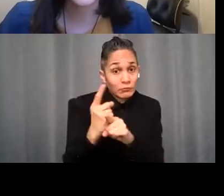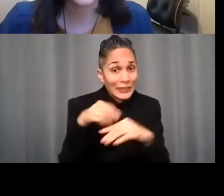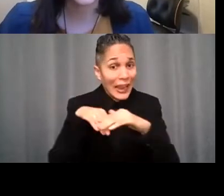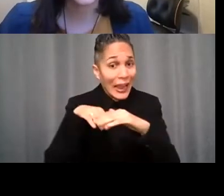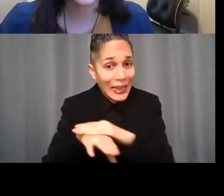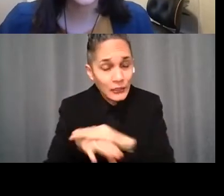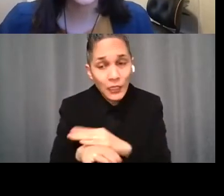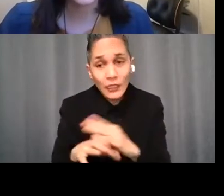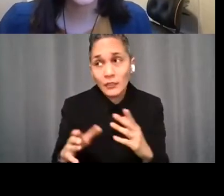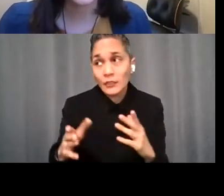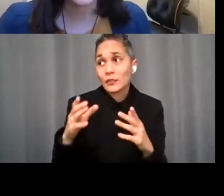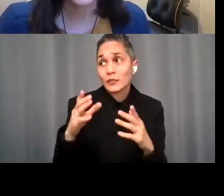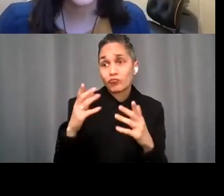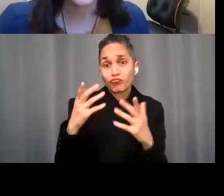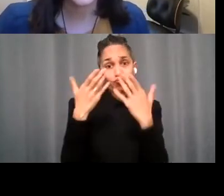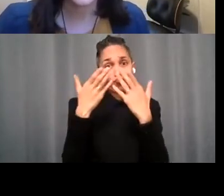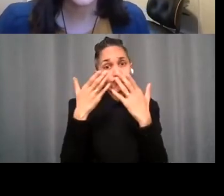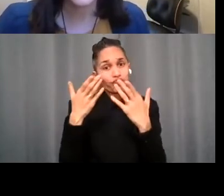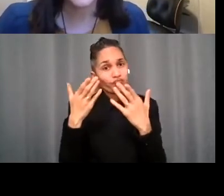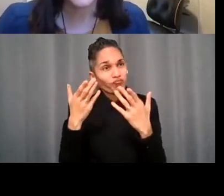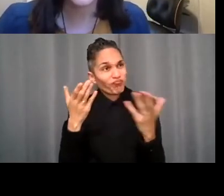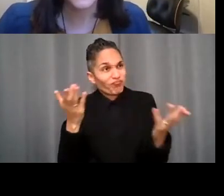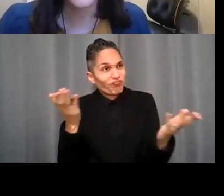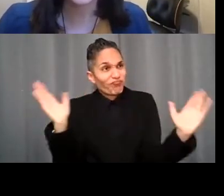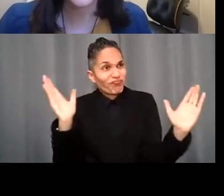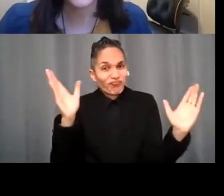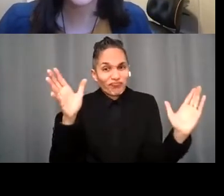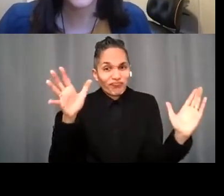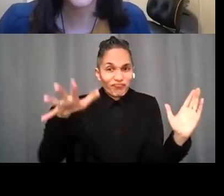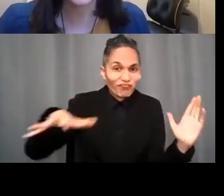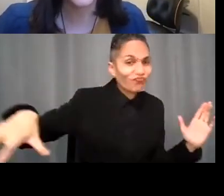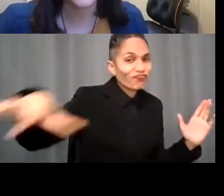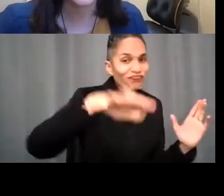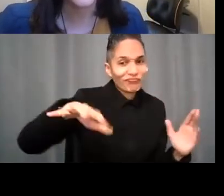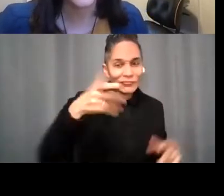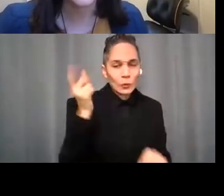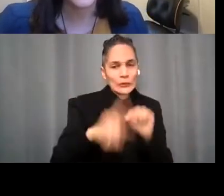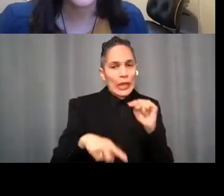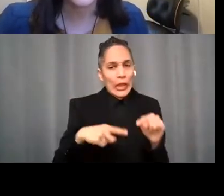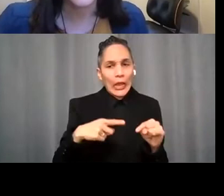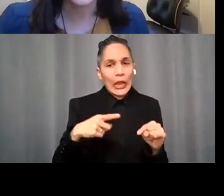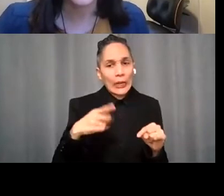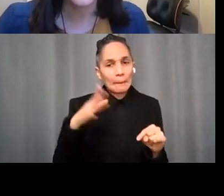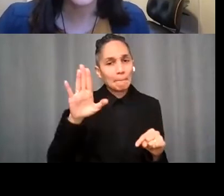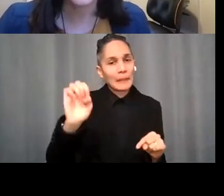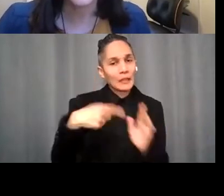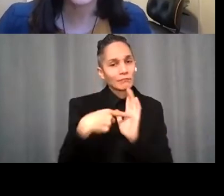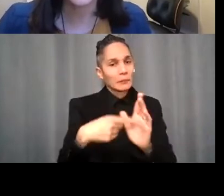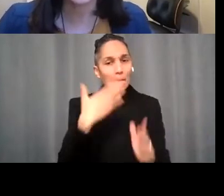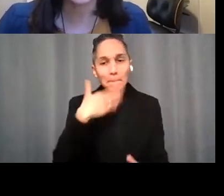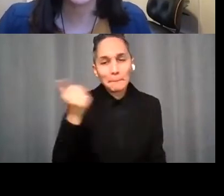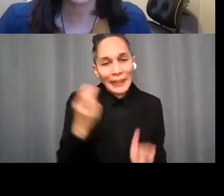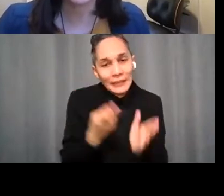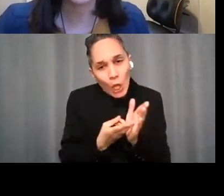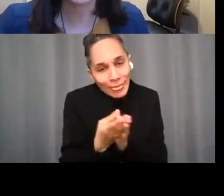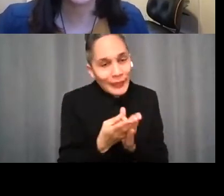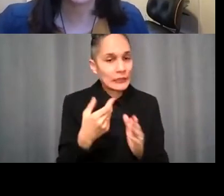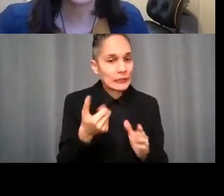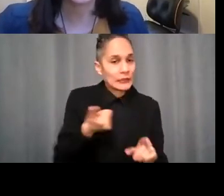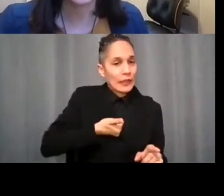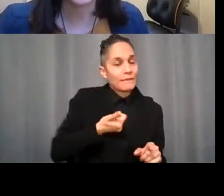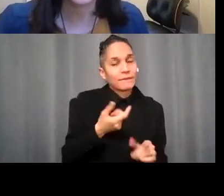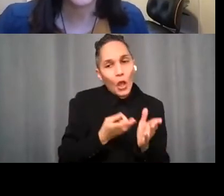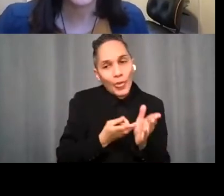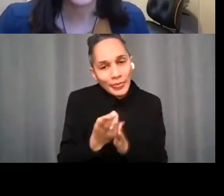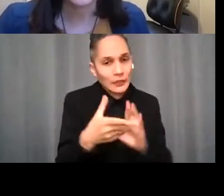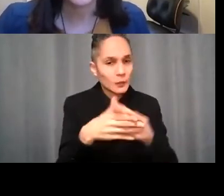and a wide enough net and a wide enough pool, you can't necessarily be your best authentic self or your best authentic story. So I think